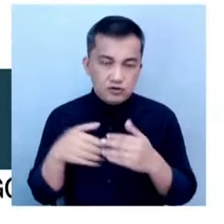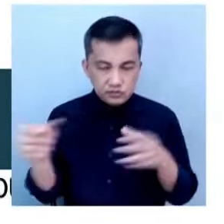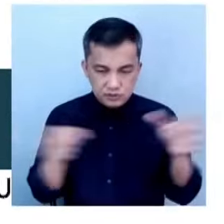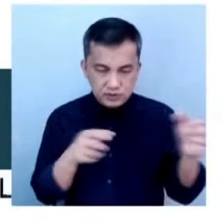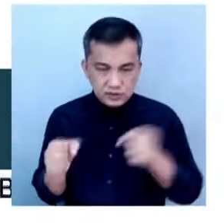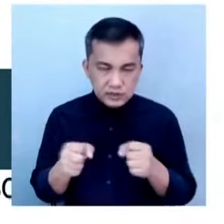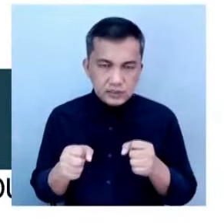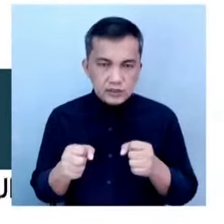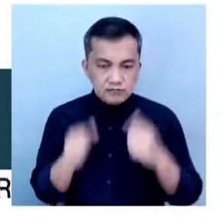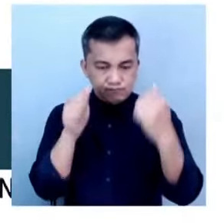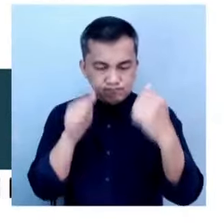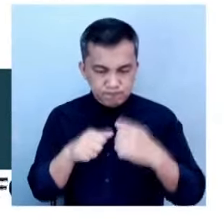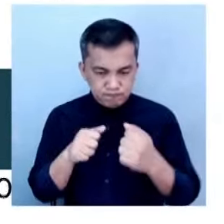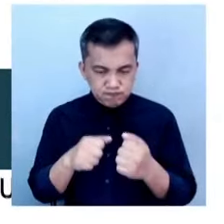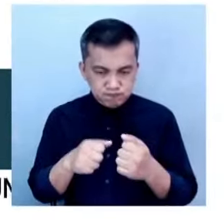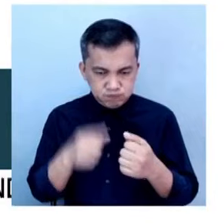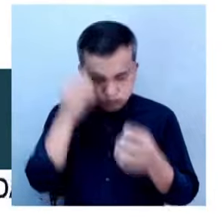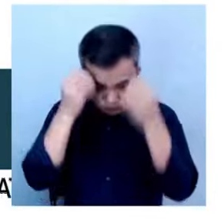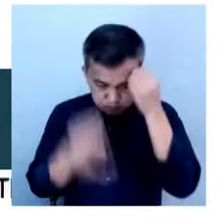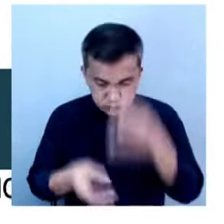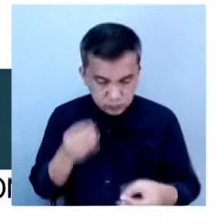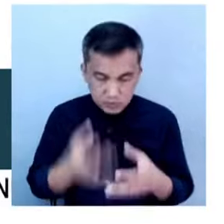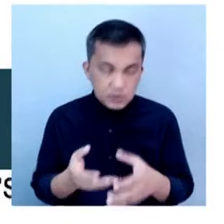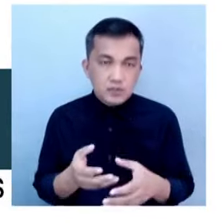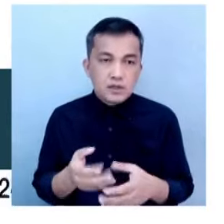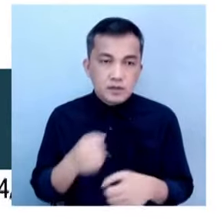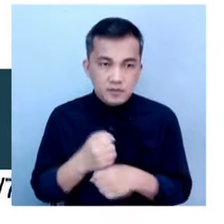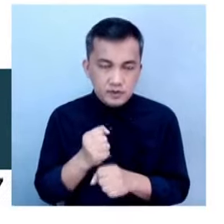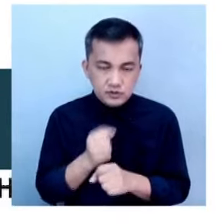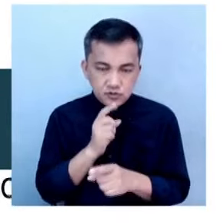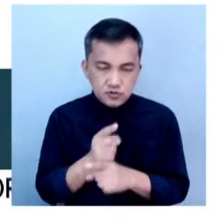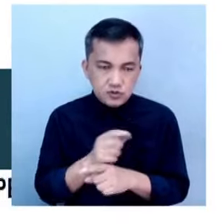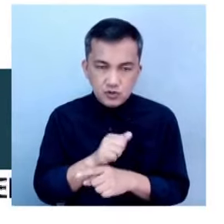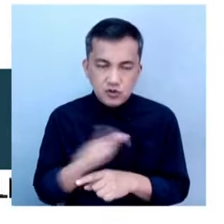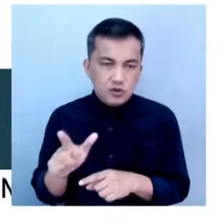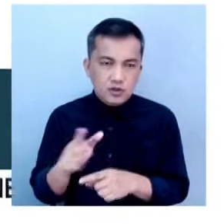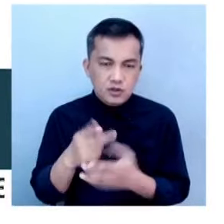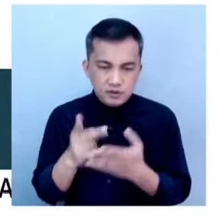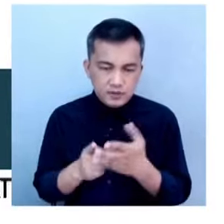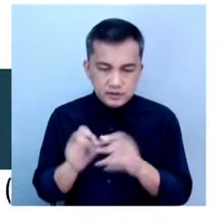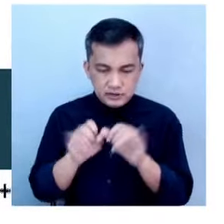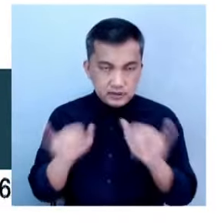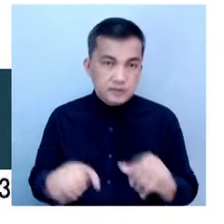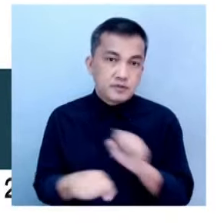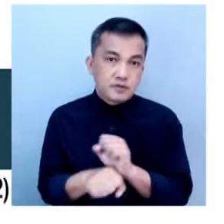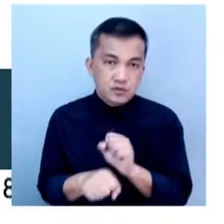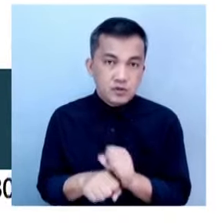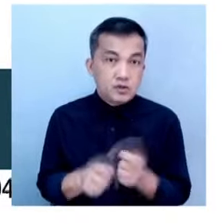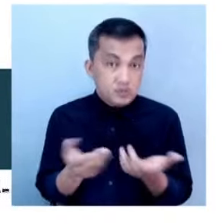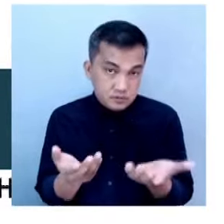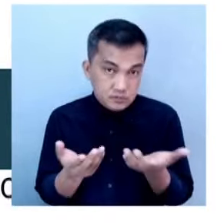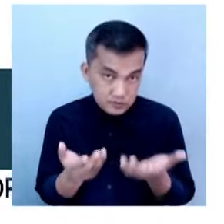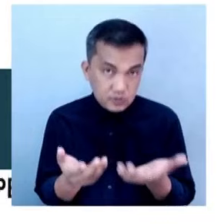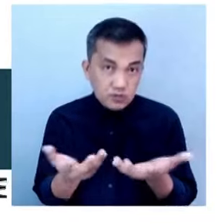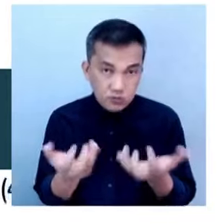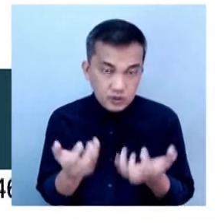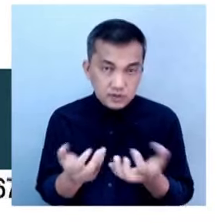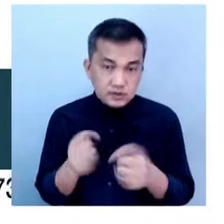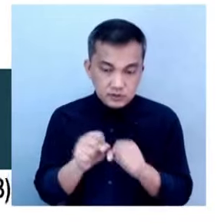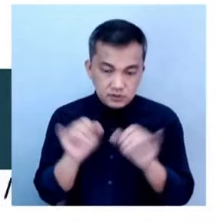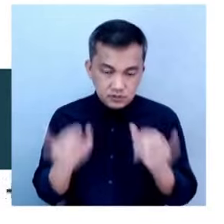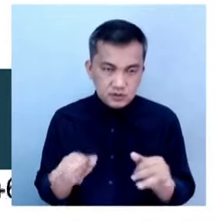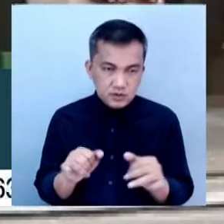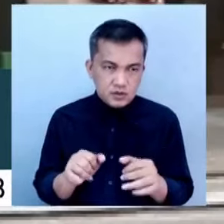together to make sure that all parts of the system can work. If we really want, you know, if we really want our system to become